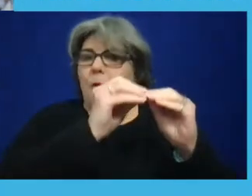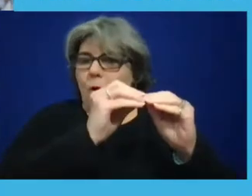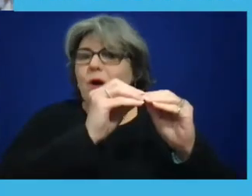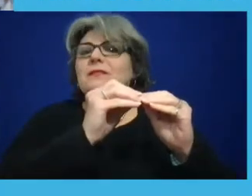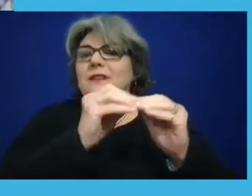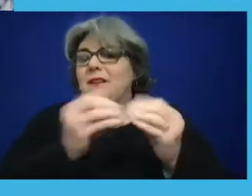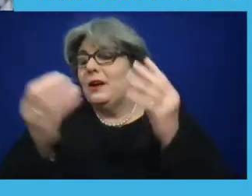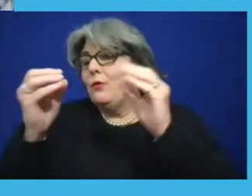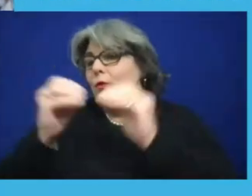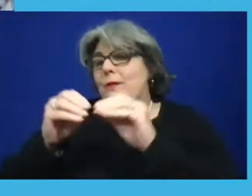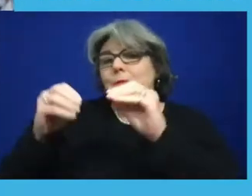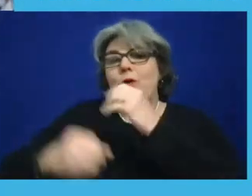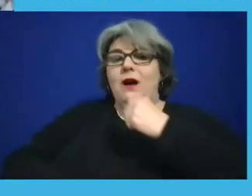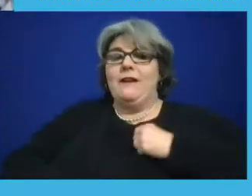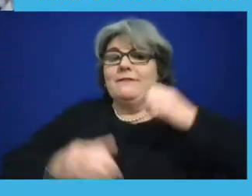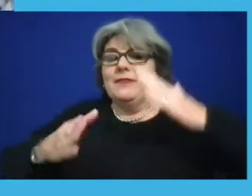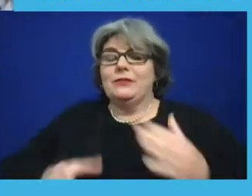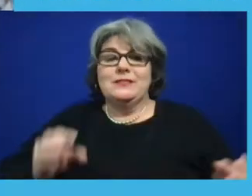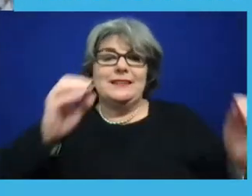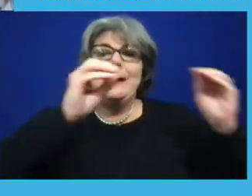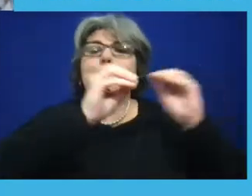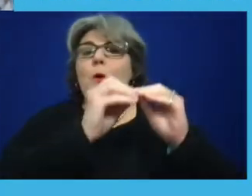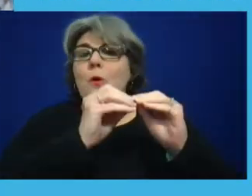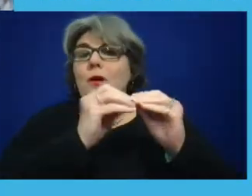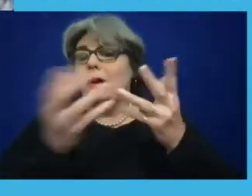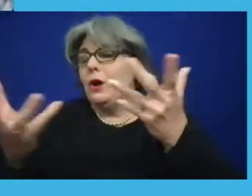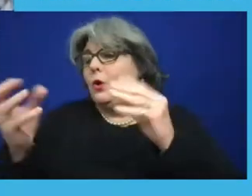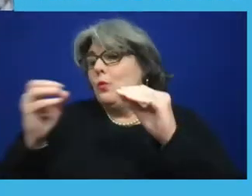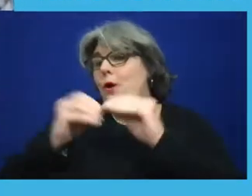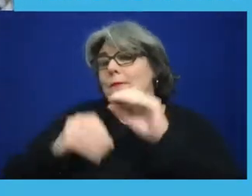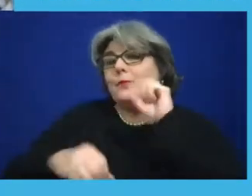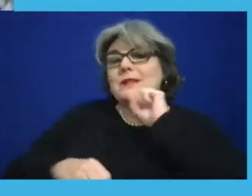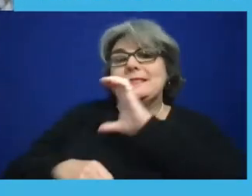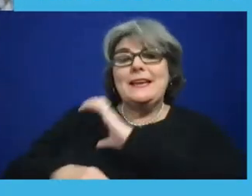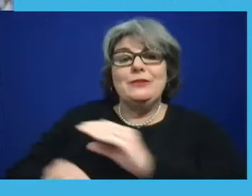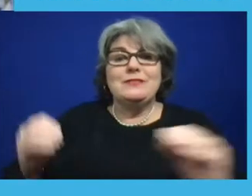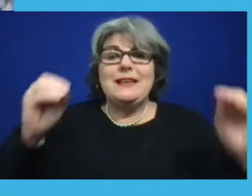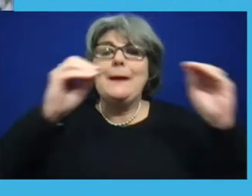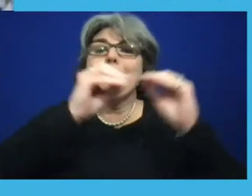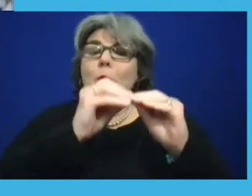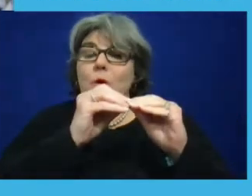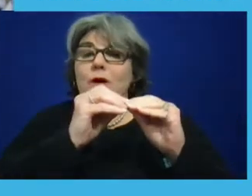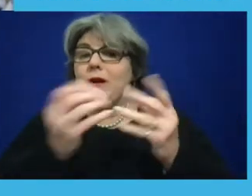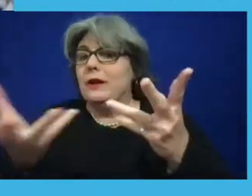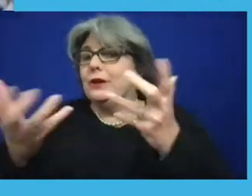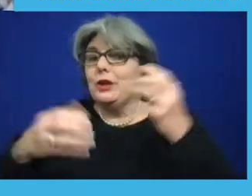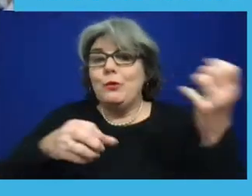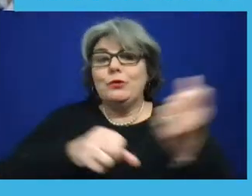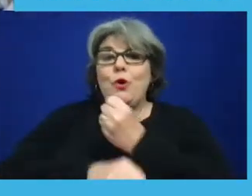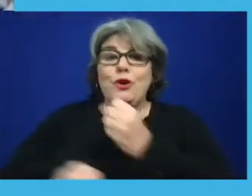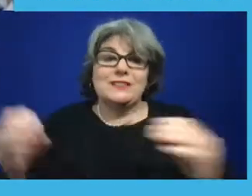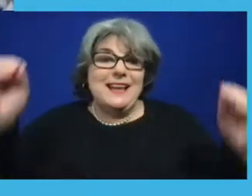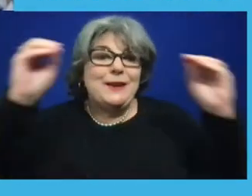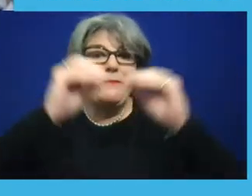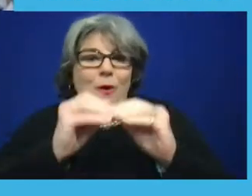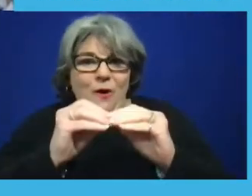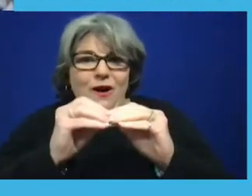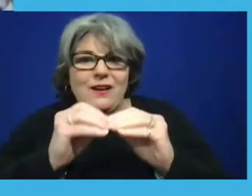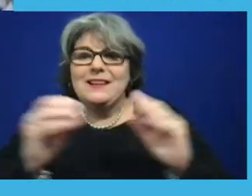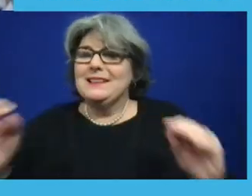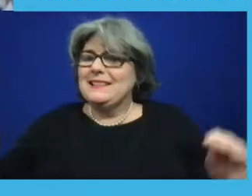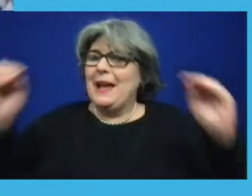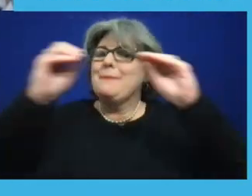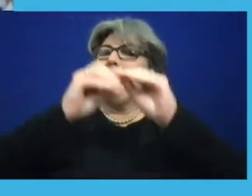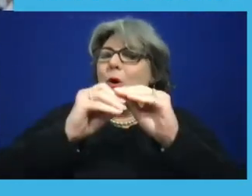labor, say more. More. If you want more for our children, say more. More. If you want more for our veterans, say more. More. If you want more for our seniors,